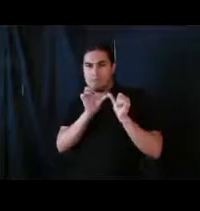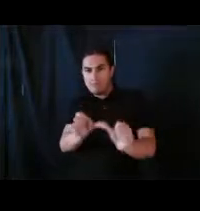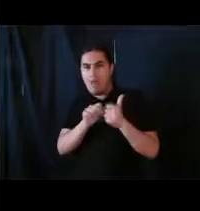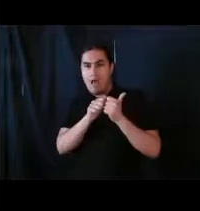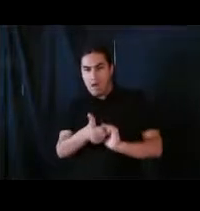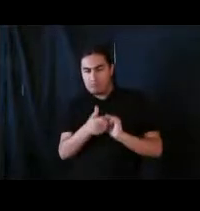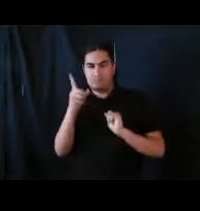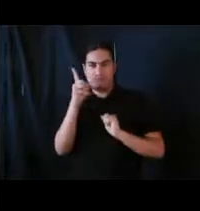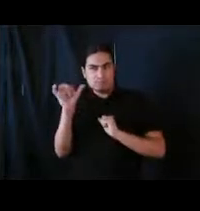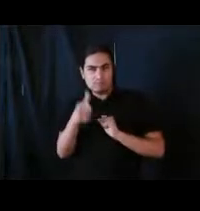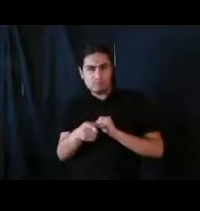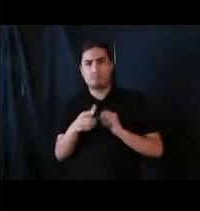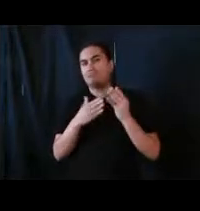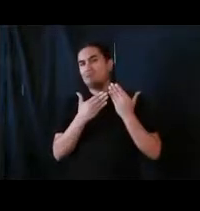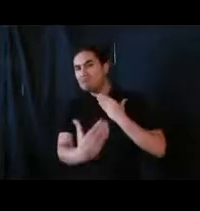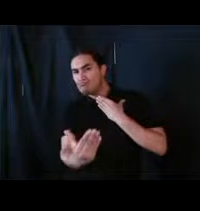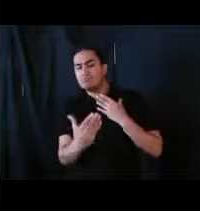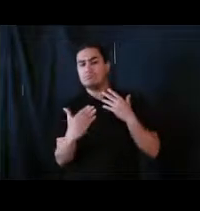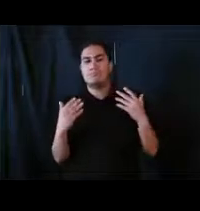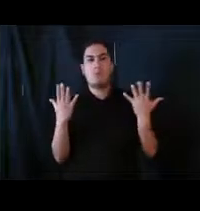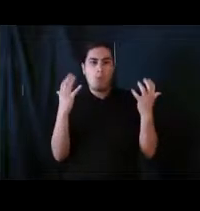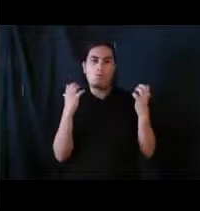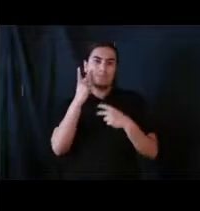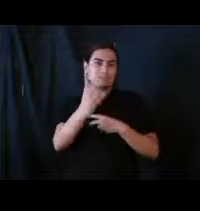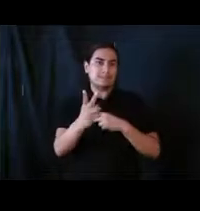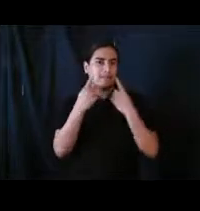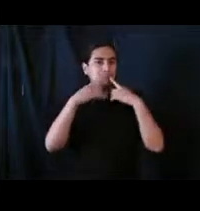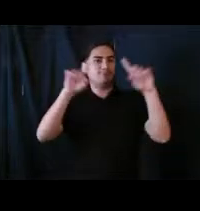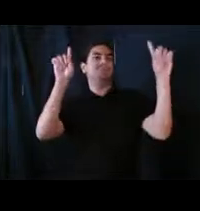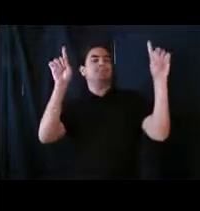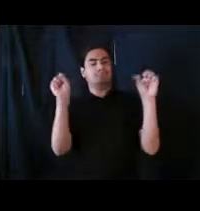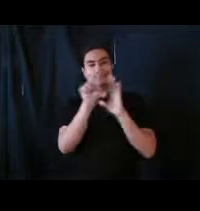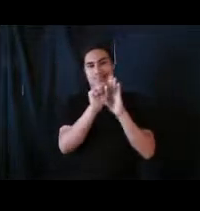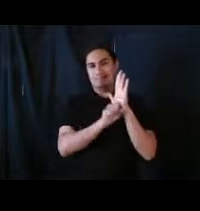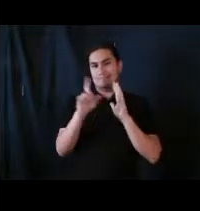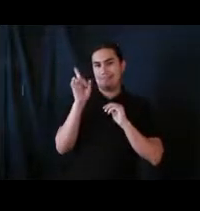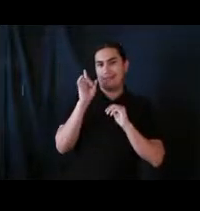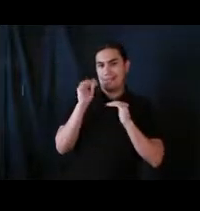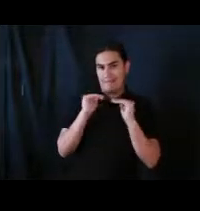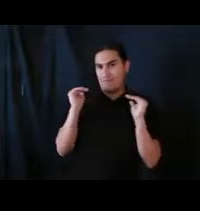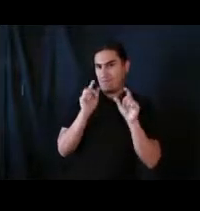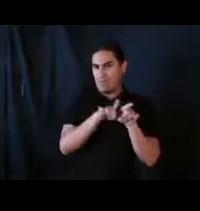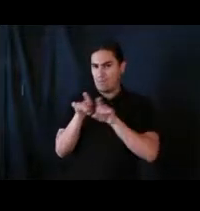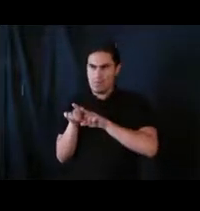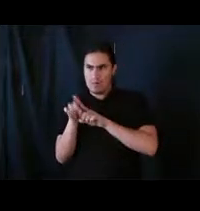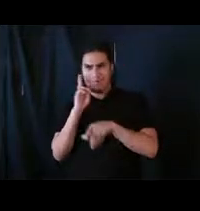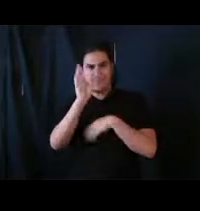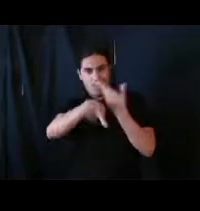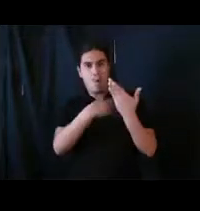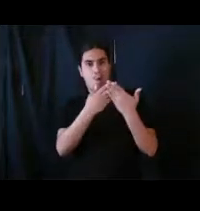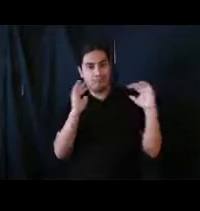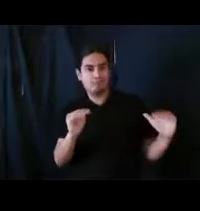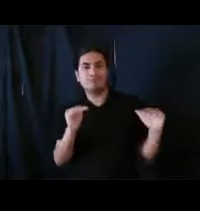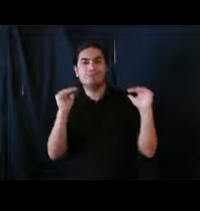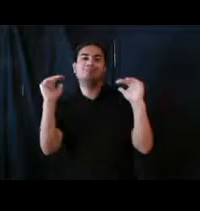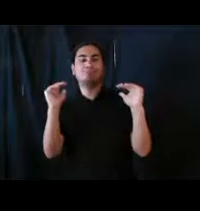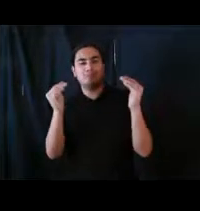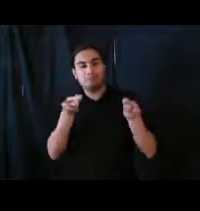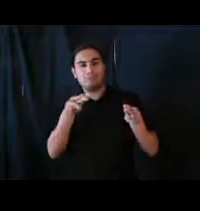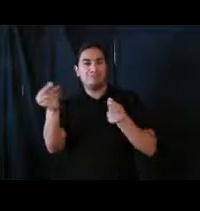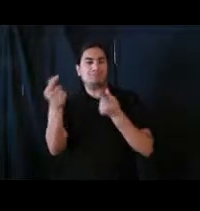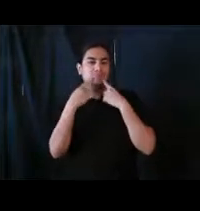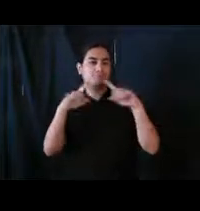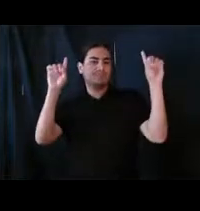we can make that happen we obviously would love to see that happen also at the state level as well so that we can really get shovels in the ground uh we have